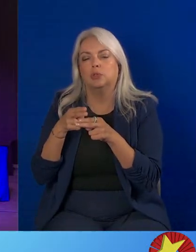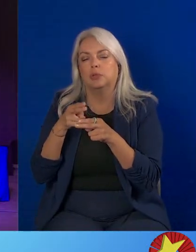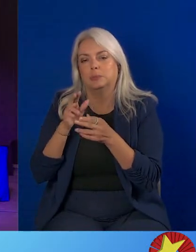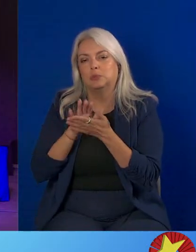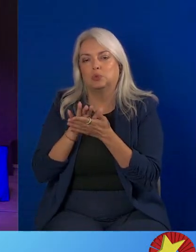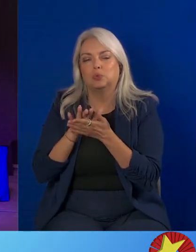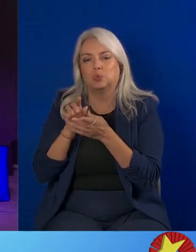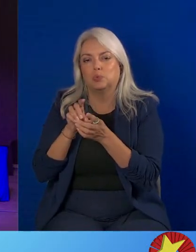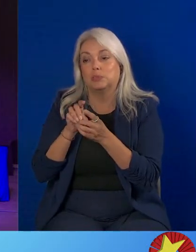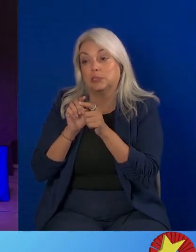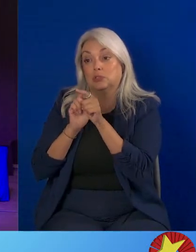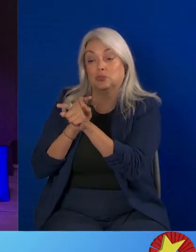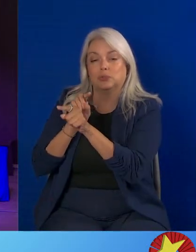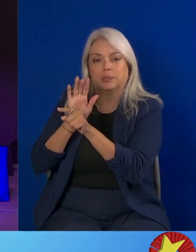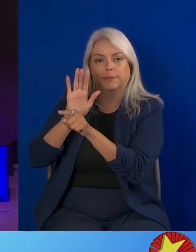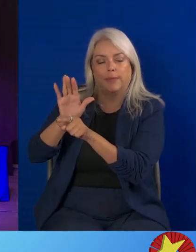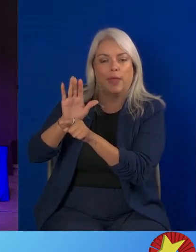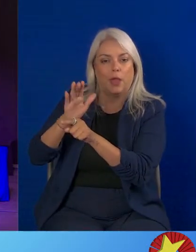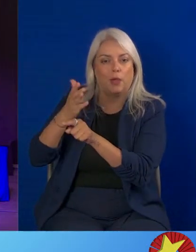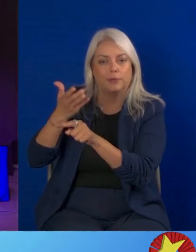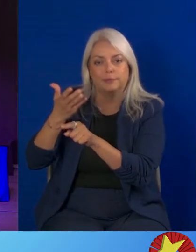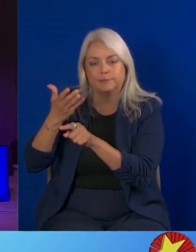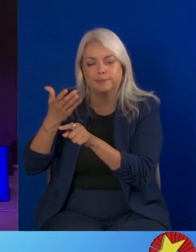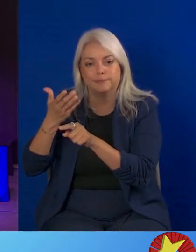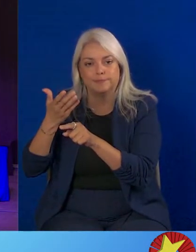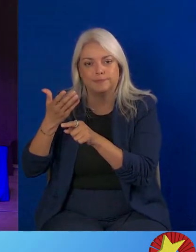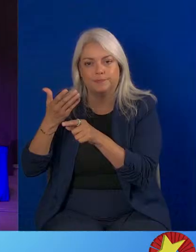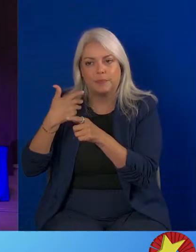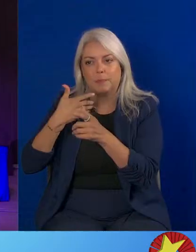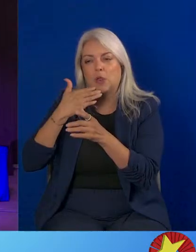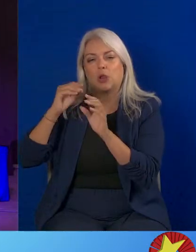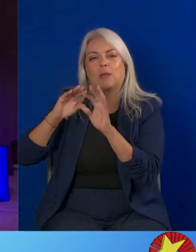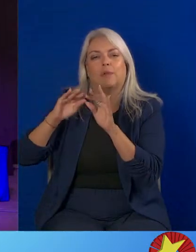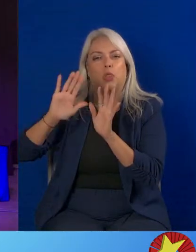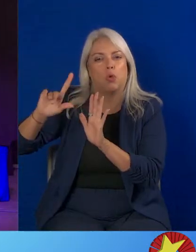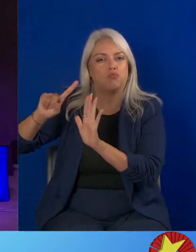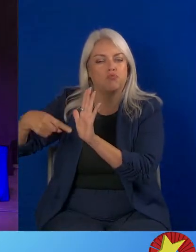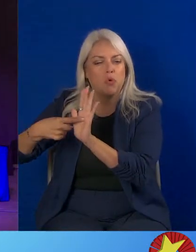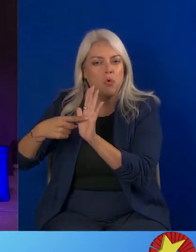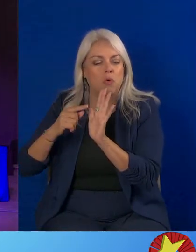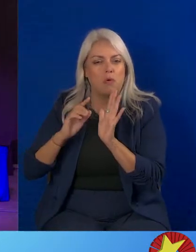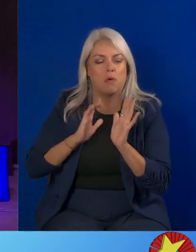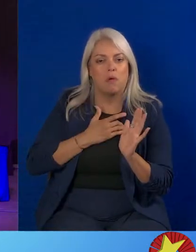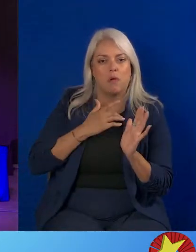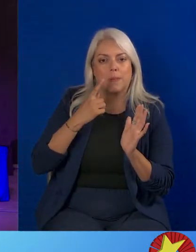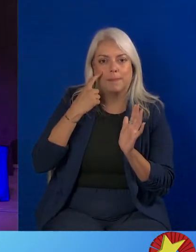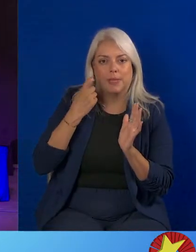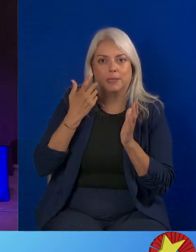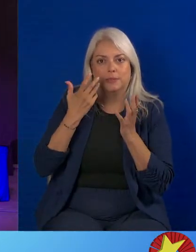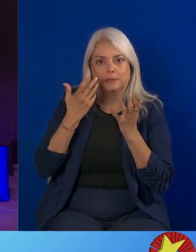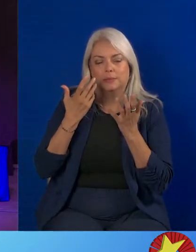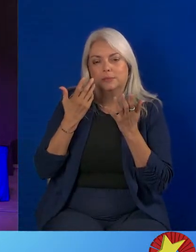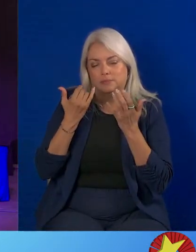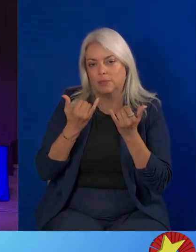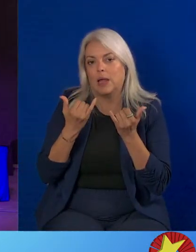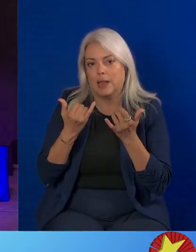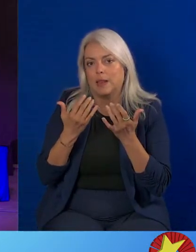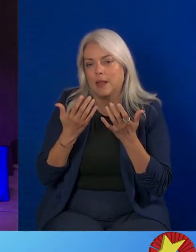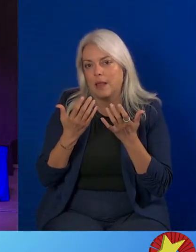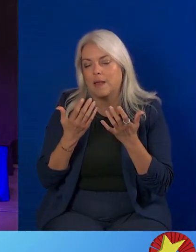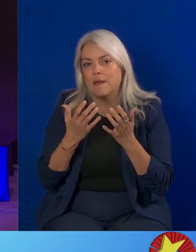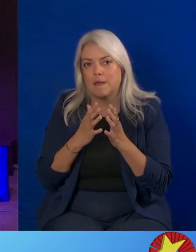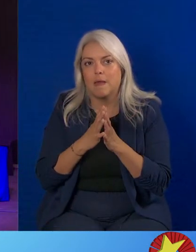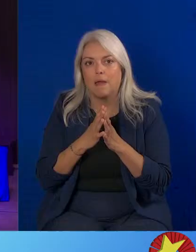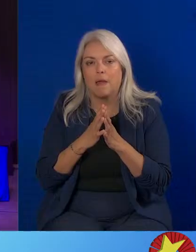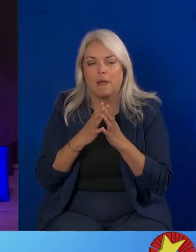well as to staff in the campuses, that there be a better clarification, especially in light of what may be approved or partially approved